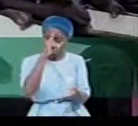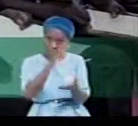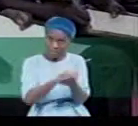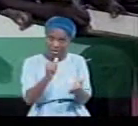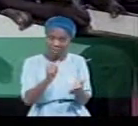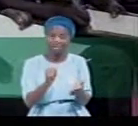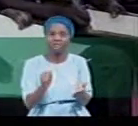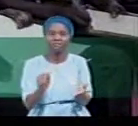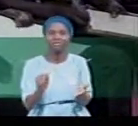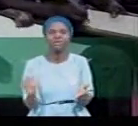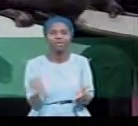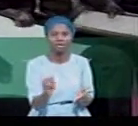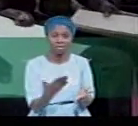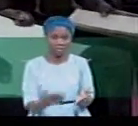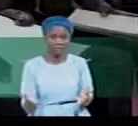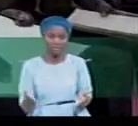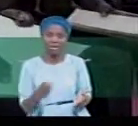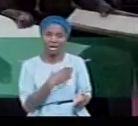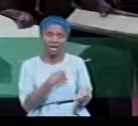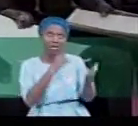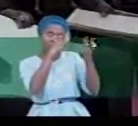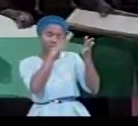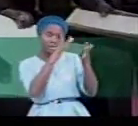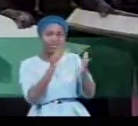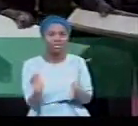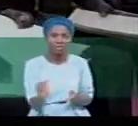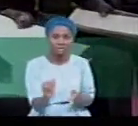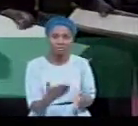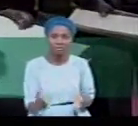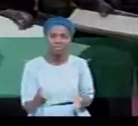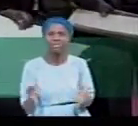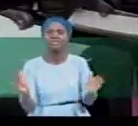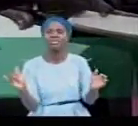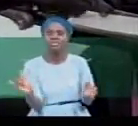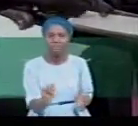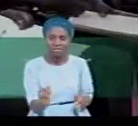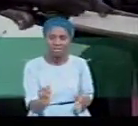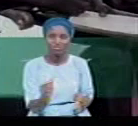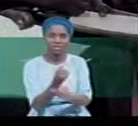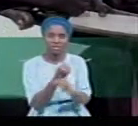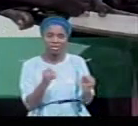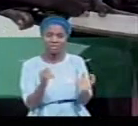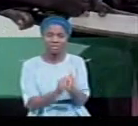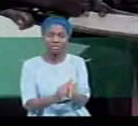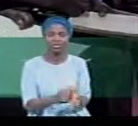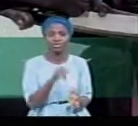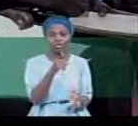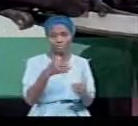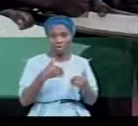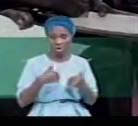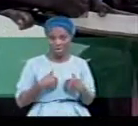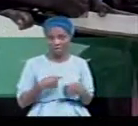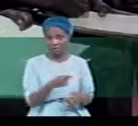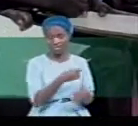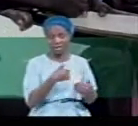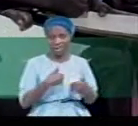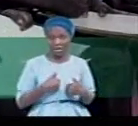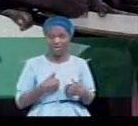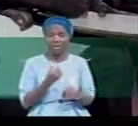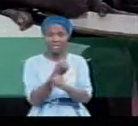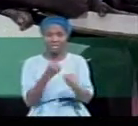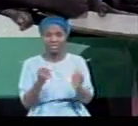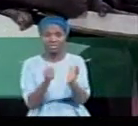same thing, the same salvation you'll have, the salvation God that gives us victory over sin,